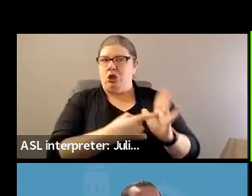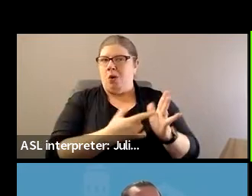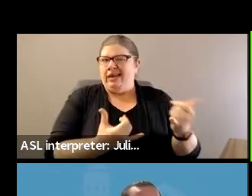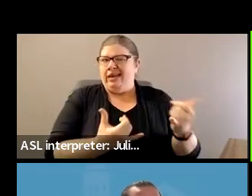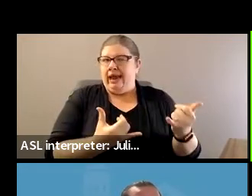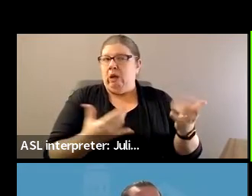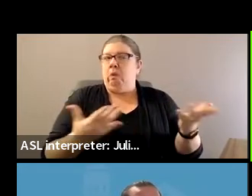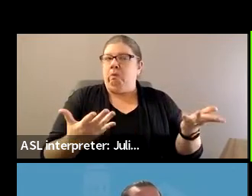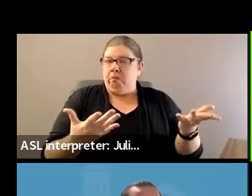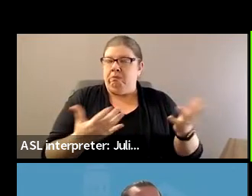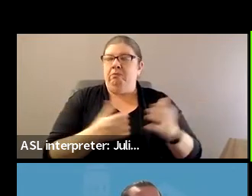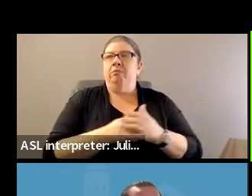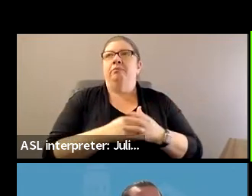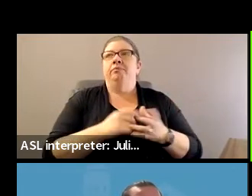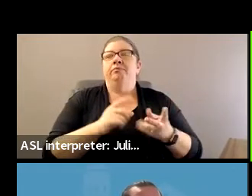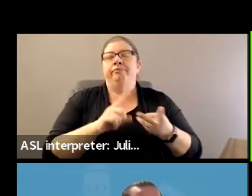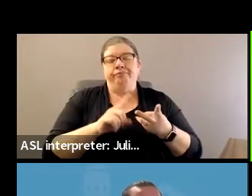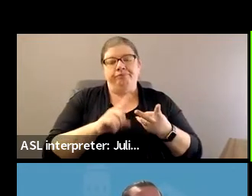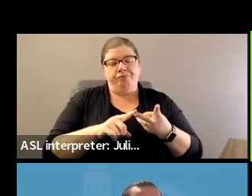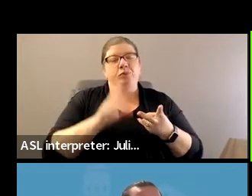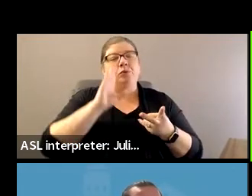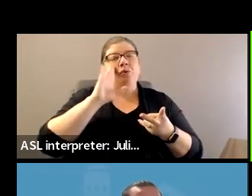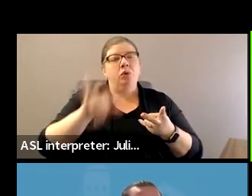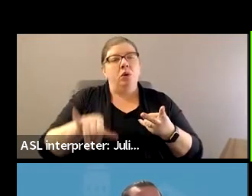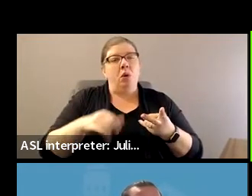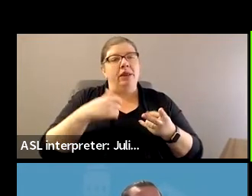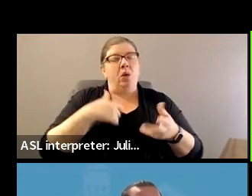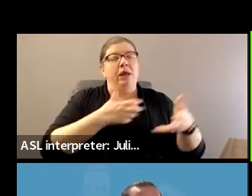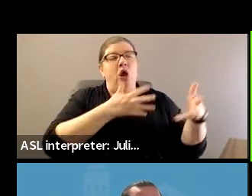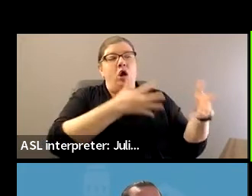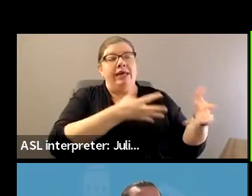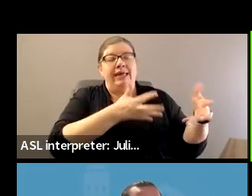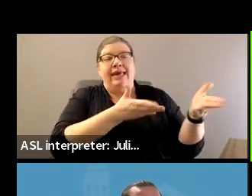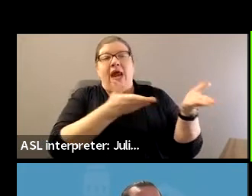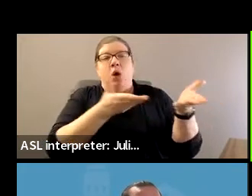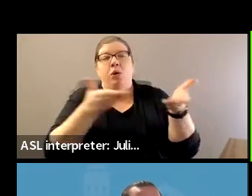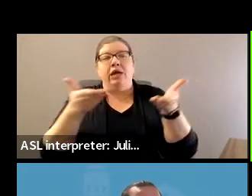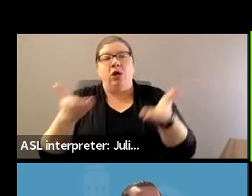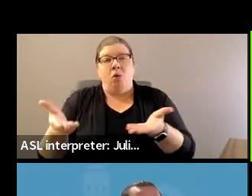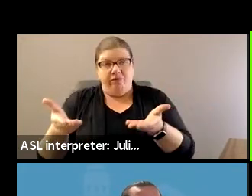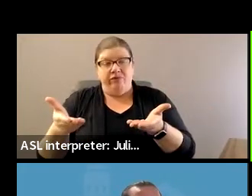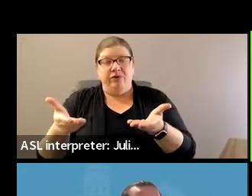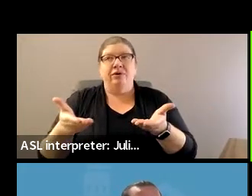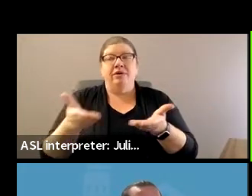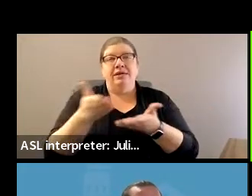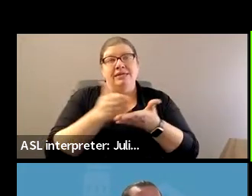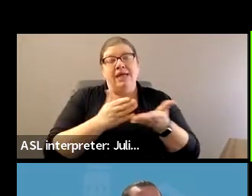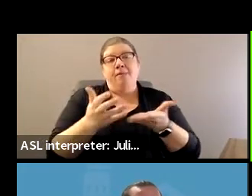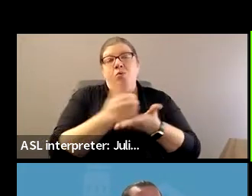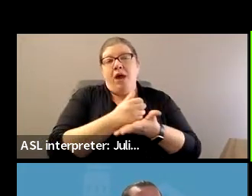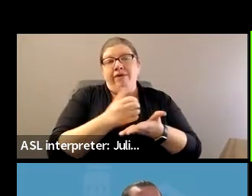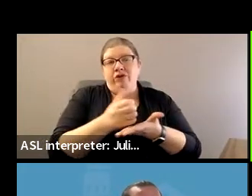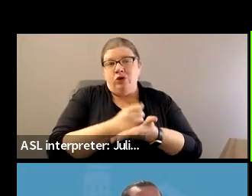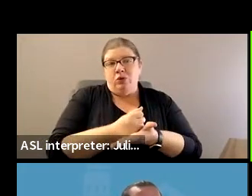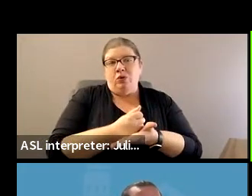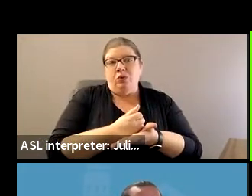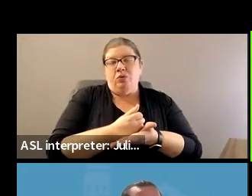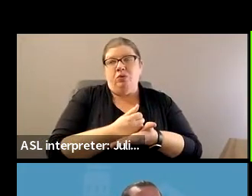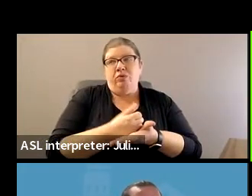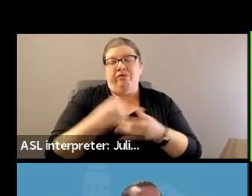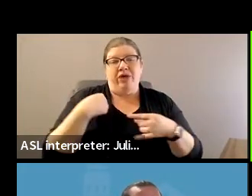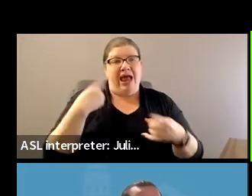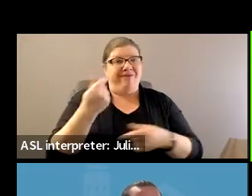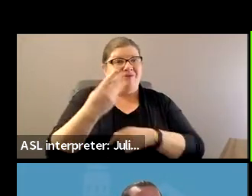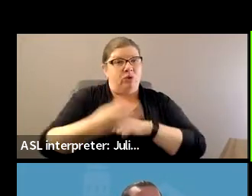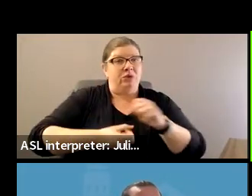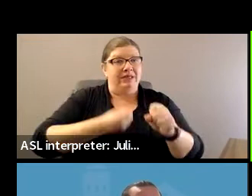currently. And we also do know that we are carrying over some revenue from over a couple years